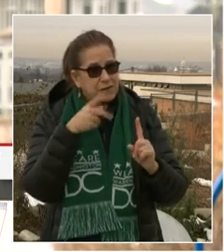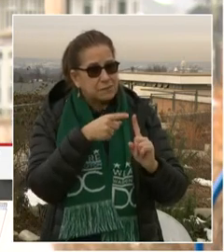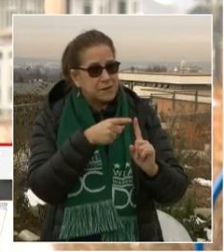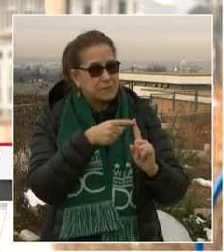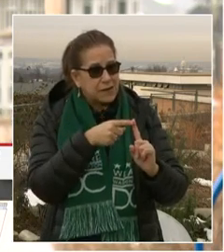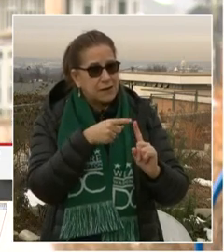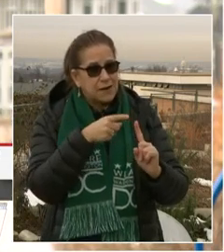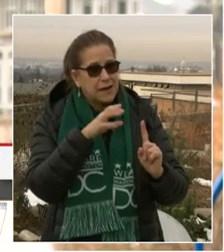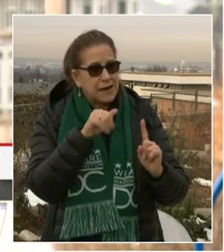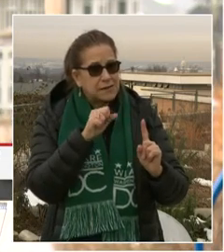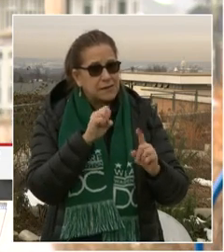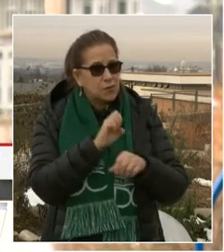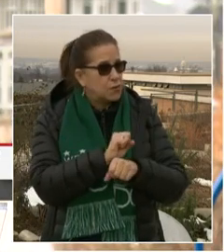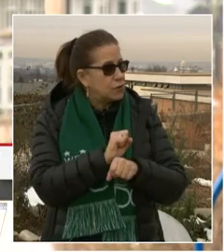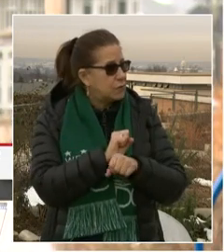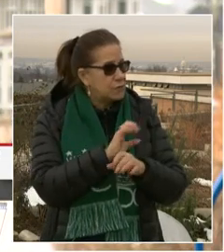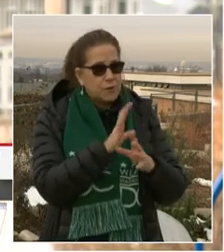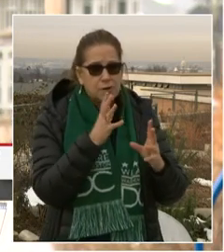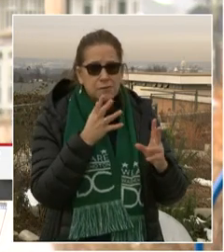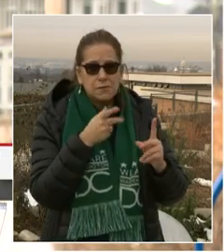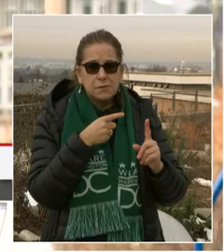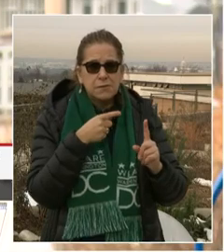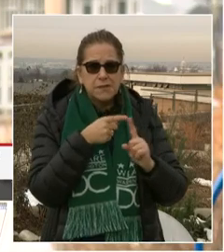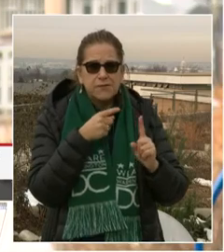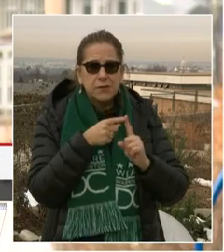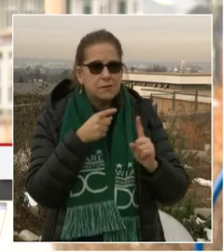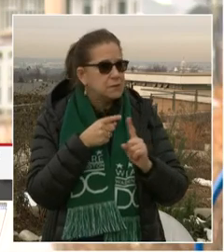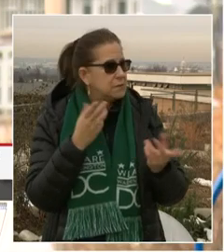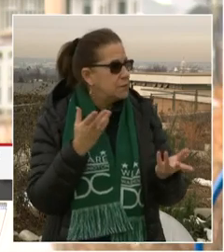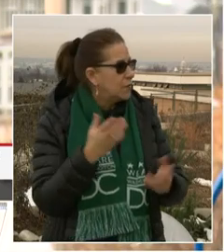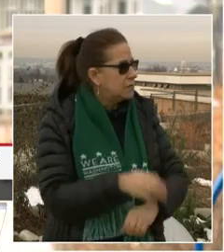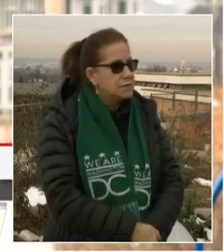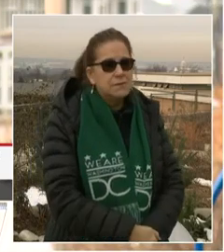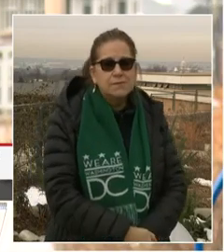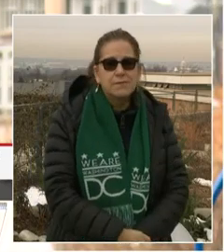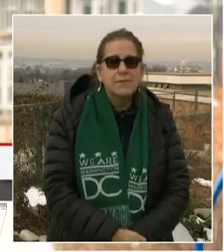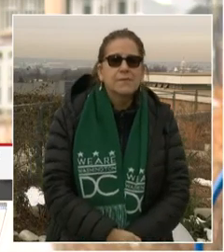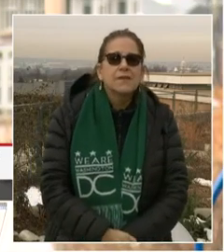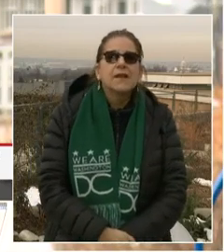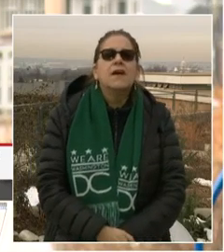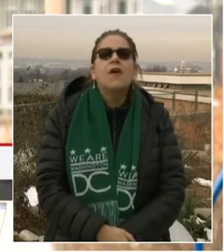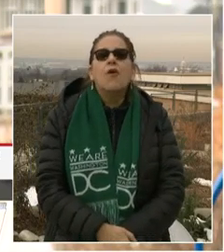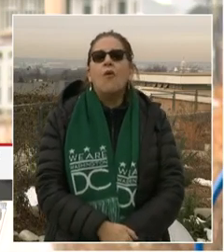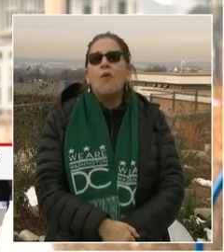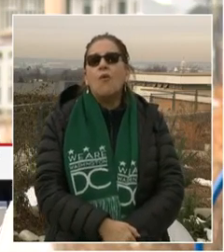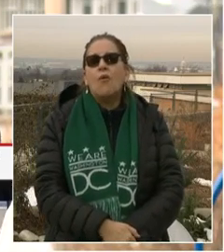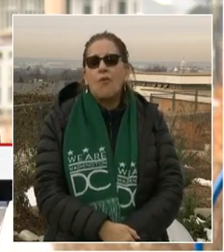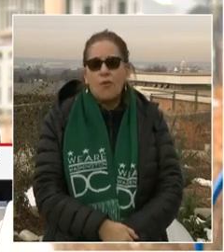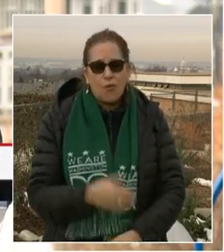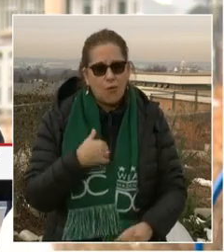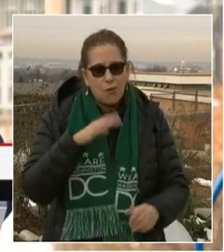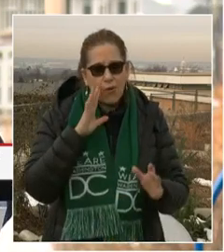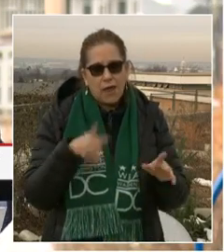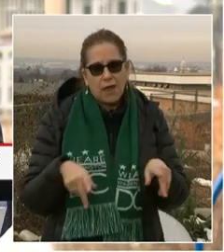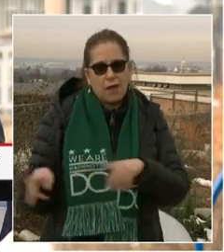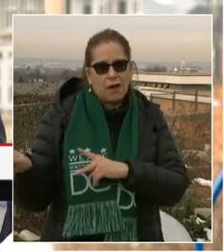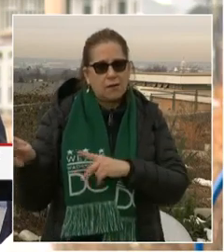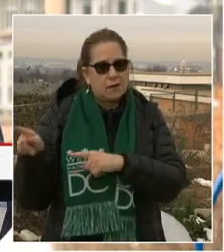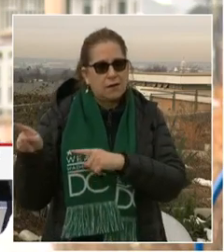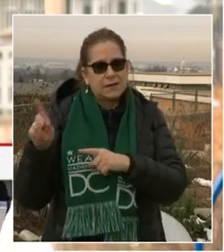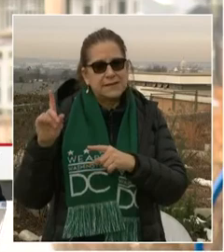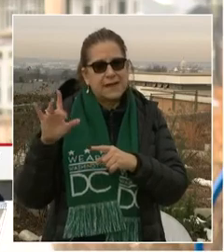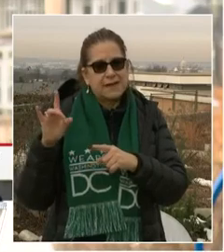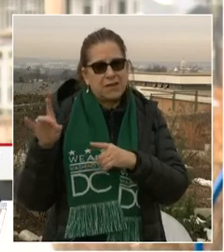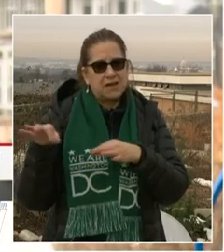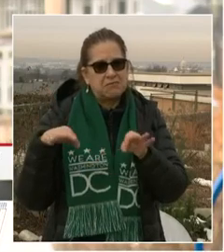year? Sure. And David, I'm going to have you come up and talk about some program specifics. But let me just say, this is one